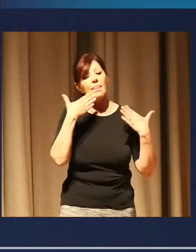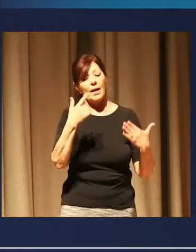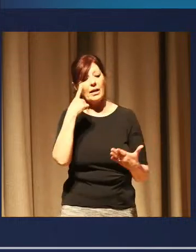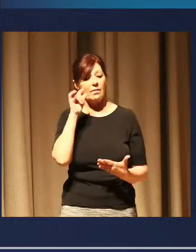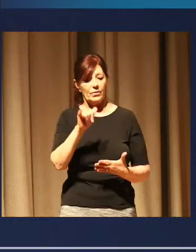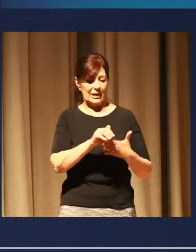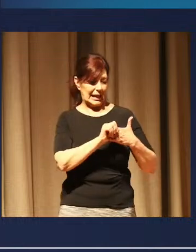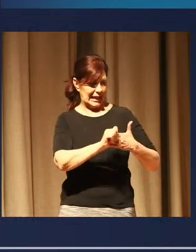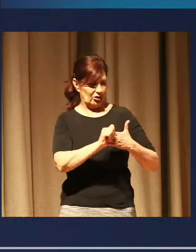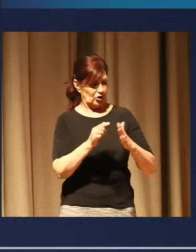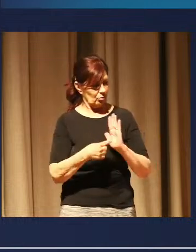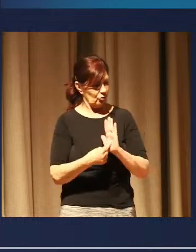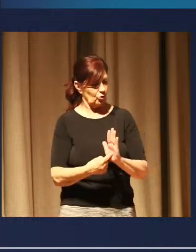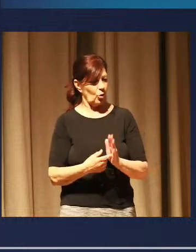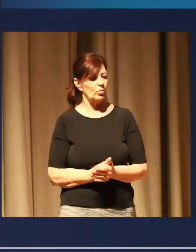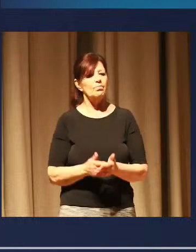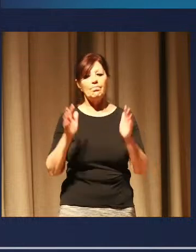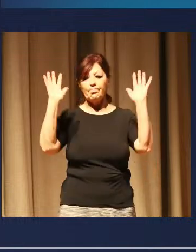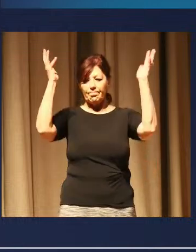for the leadership he has shown.